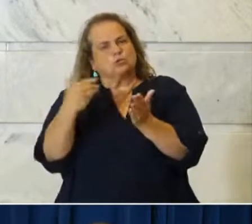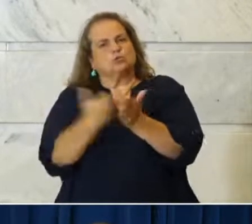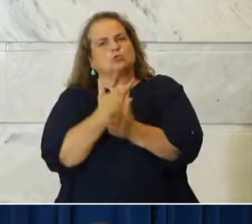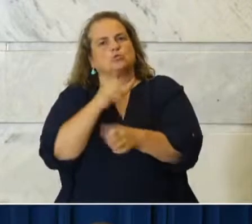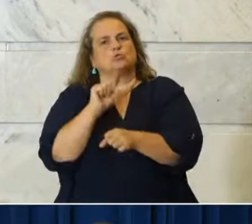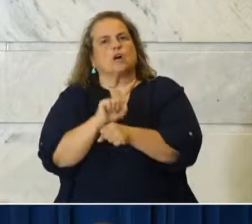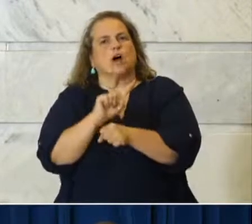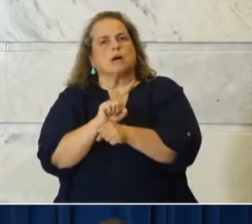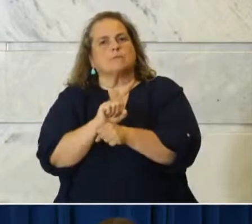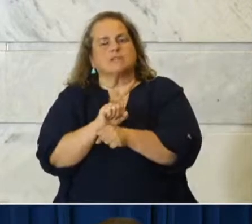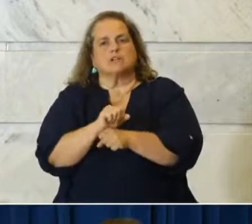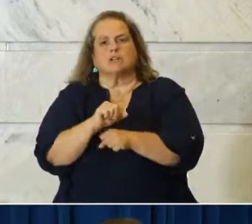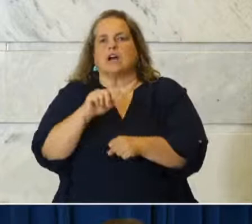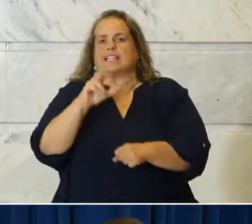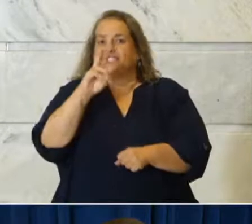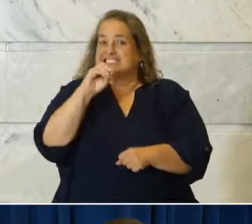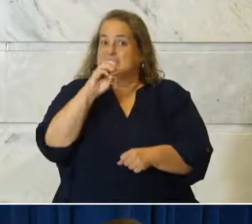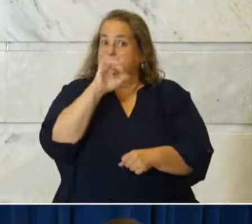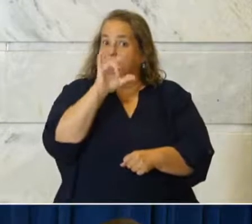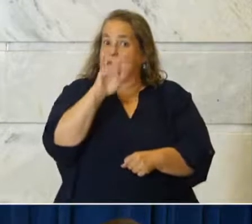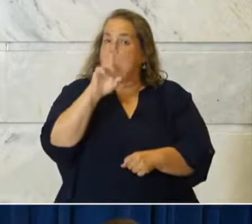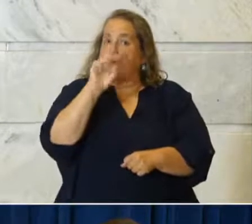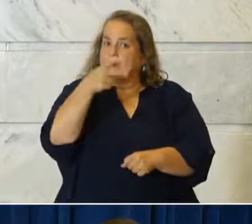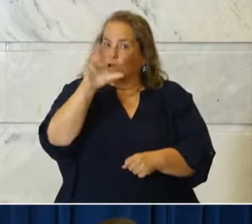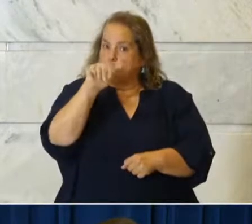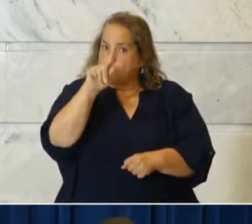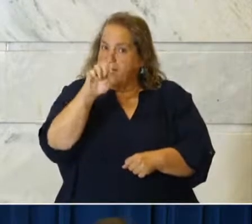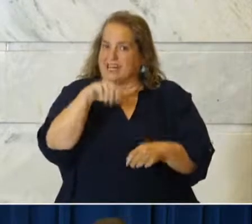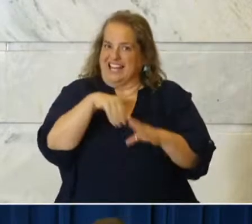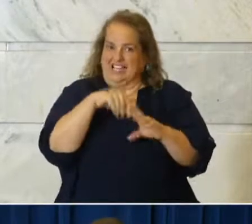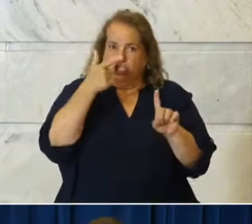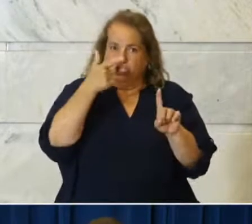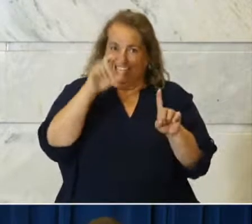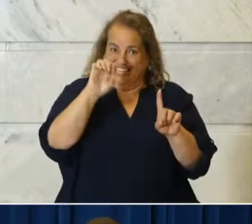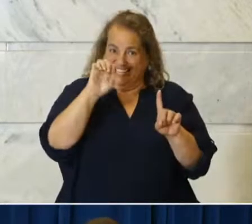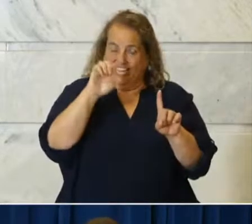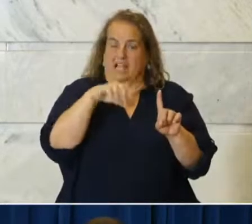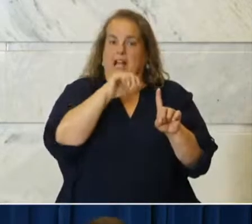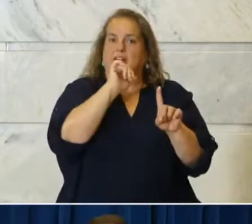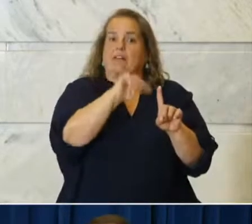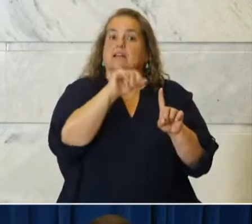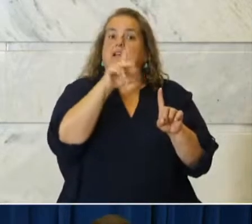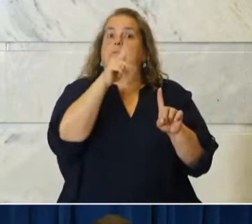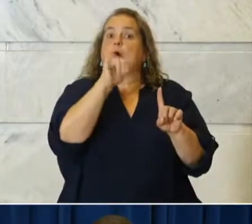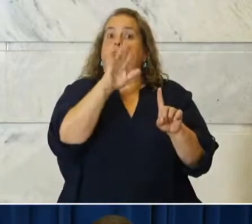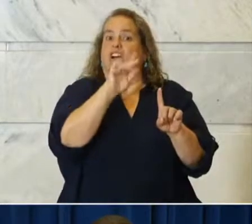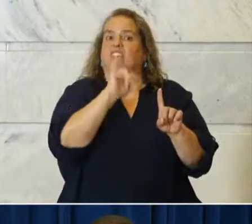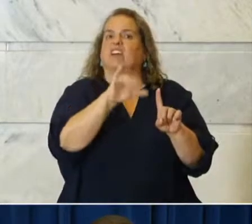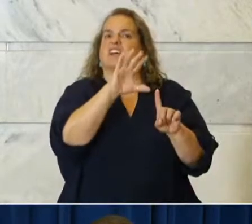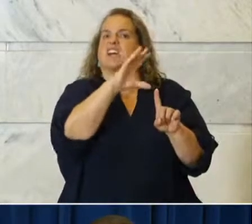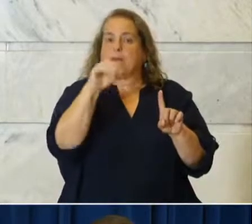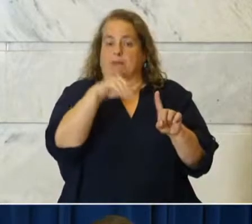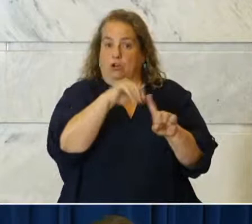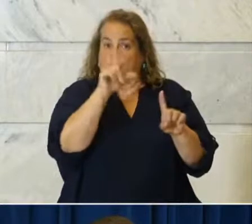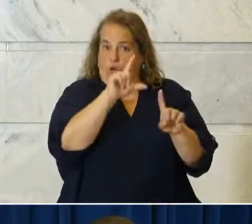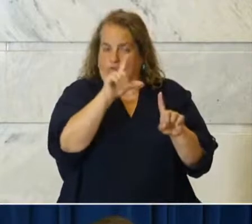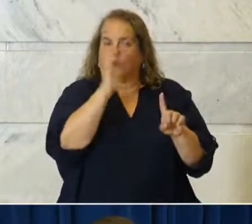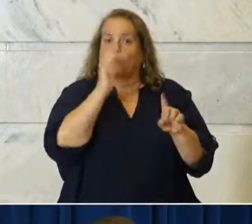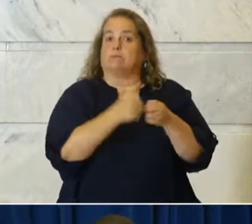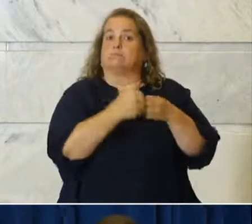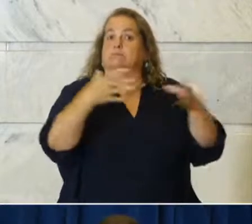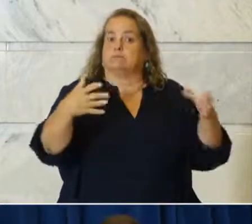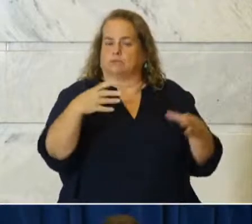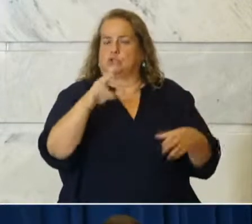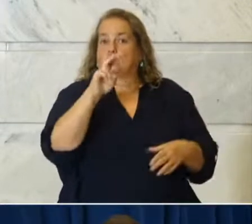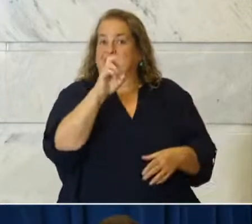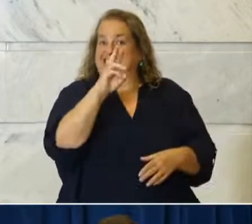$62 million in upgrades at GE Appliance Park in Louisville. I know we went through many years where we'd wonder if there was going to